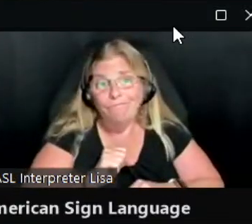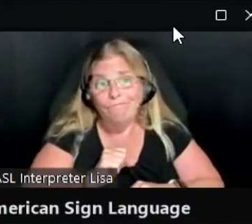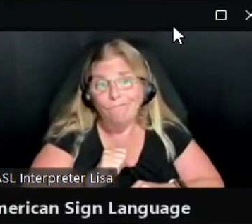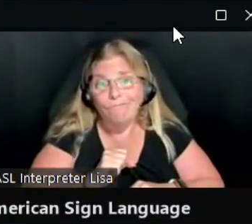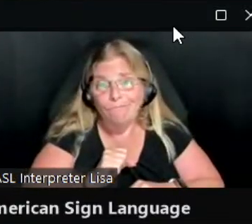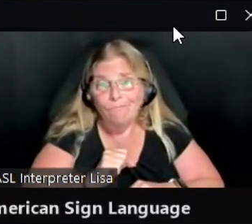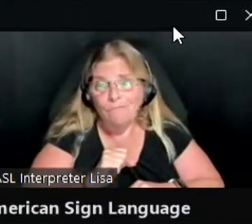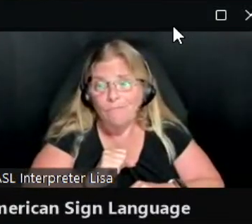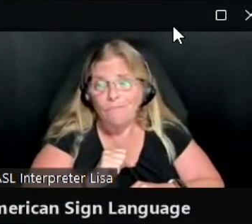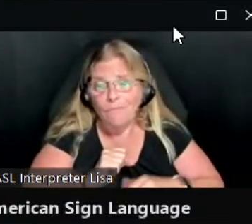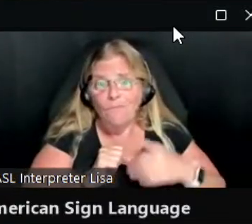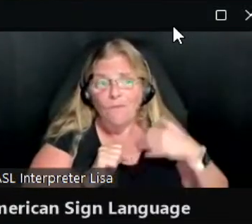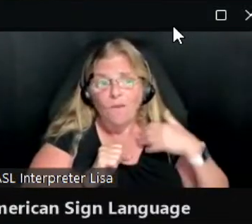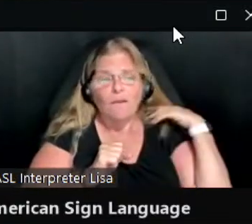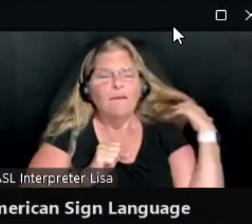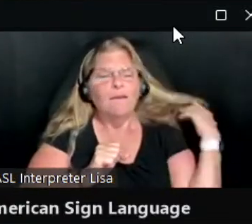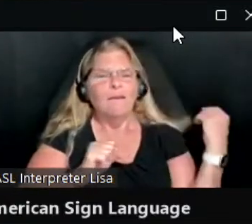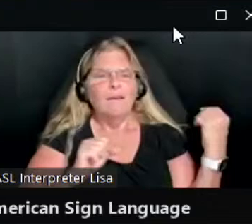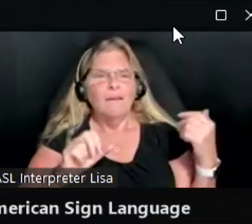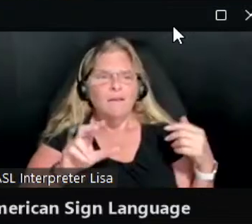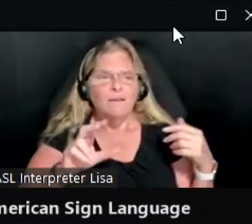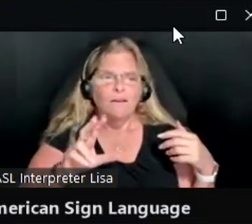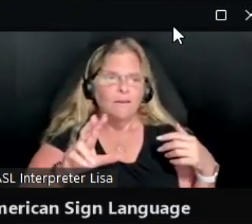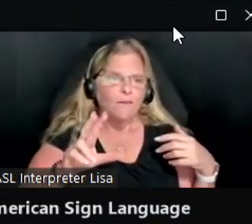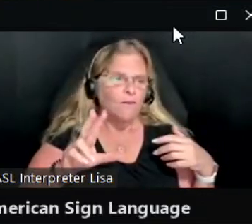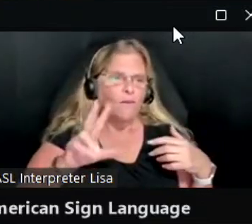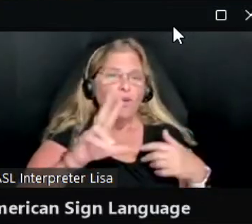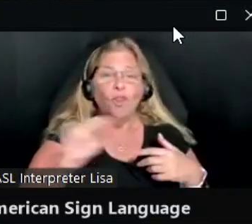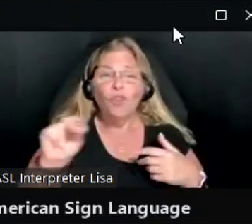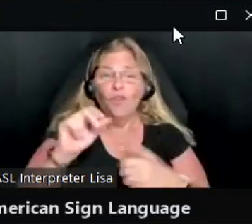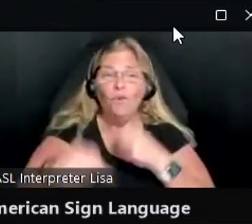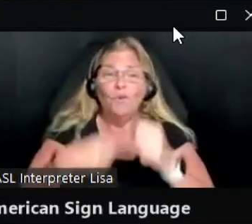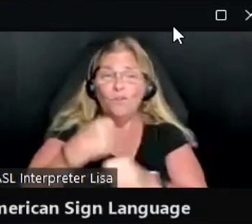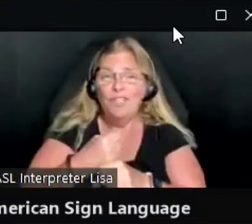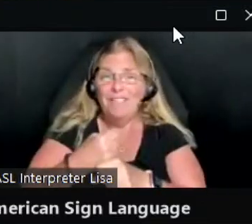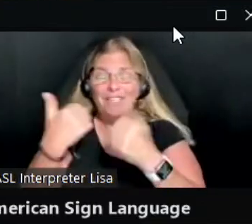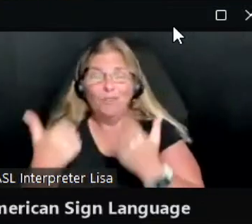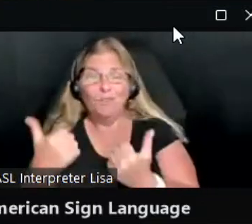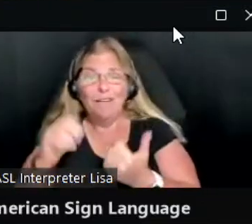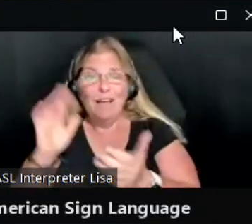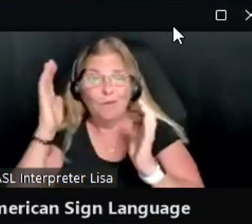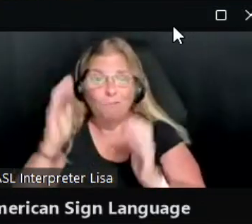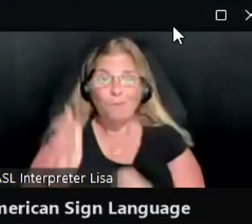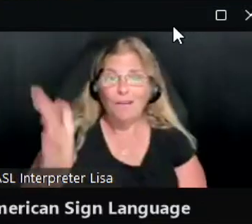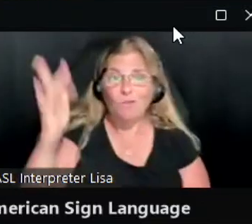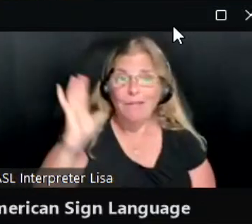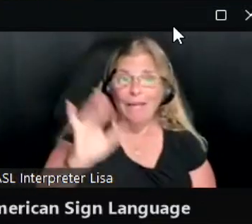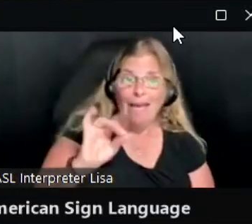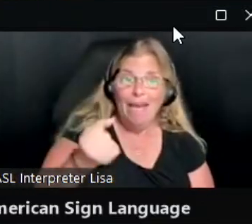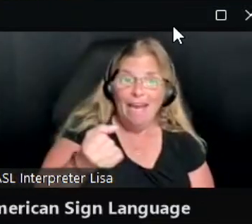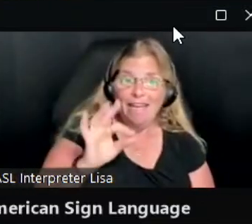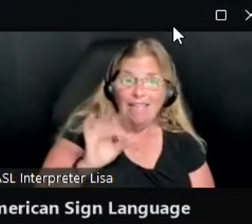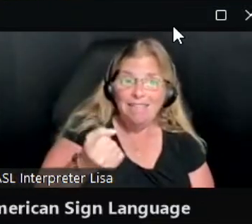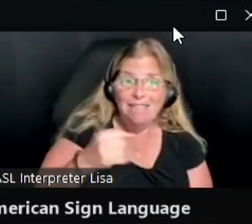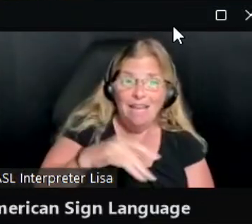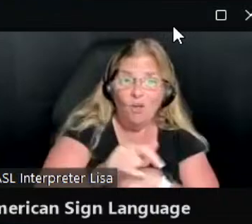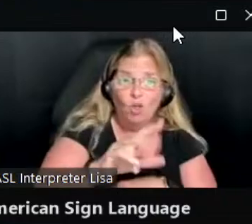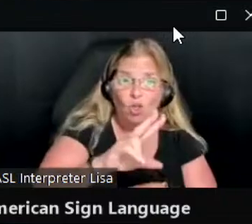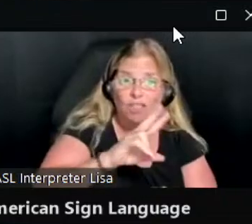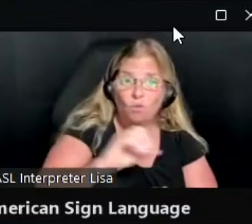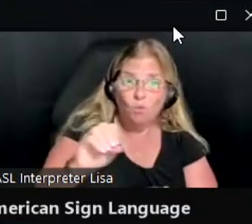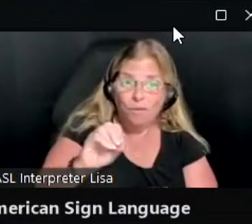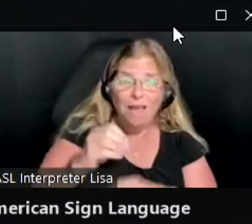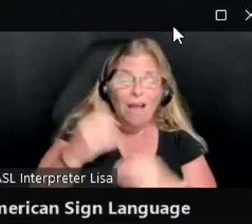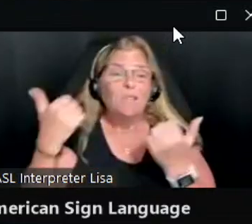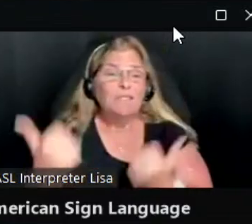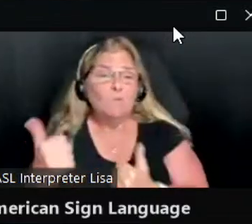need to, after 30 years in this game, things are really different than they were in the 80s, 90s, and early 2000s. So we need to make